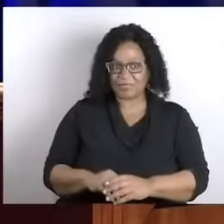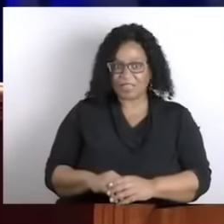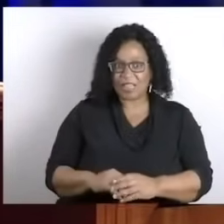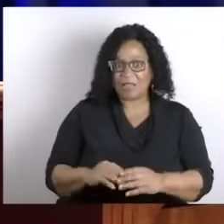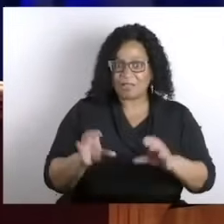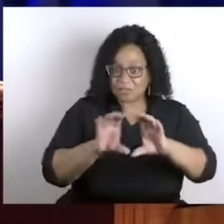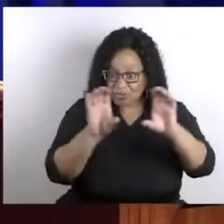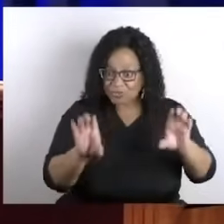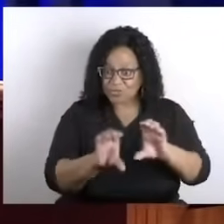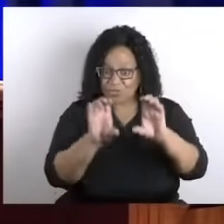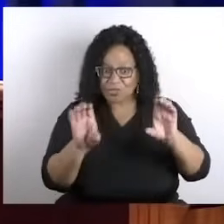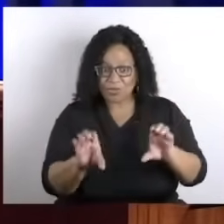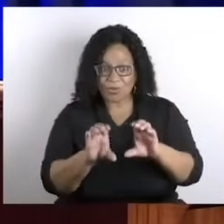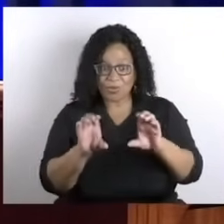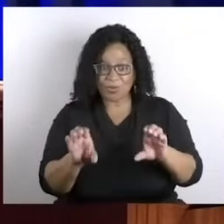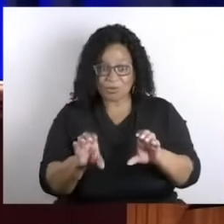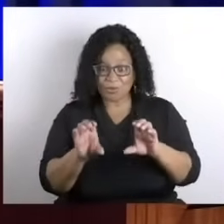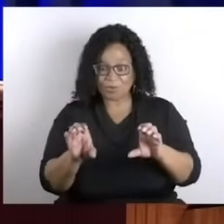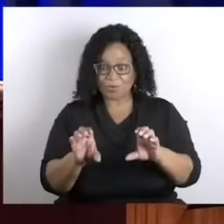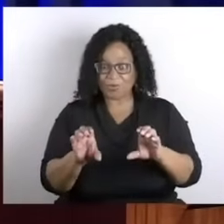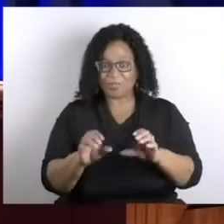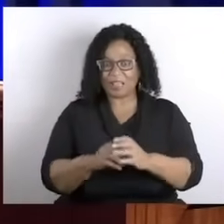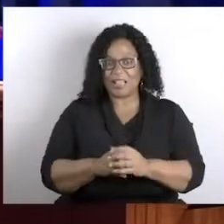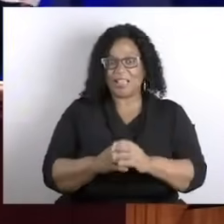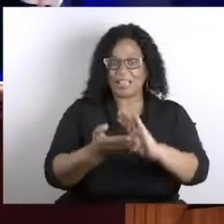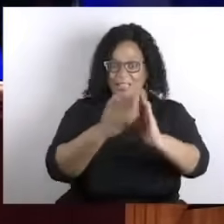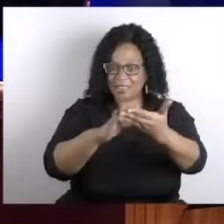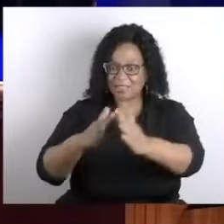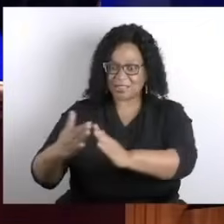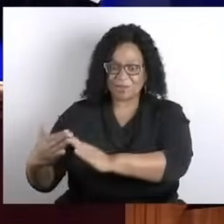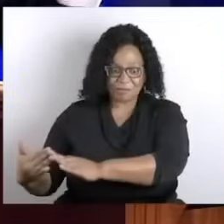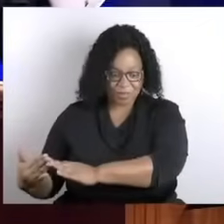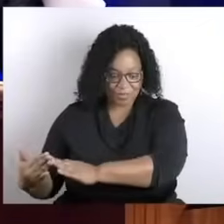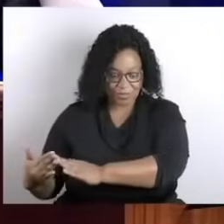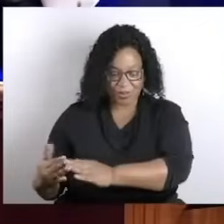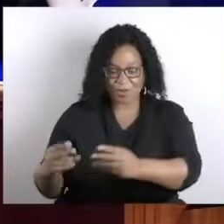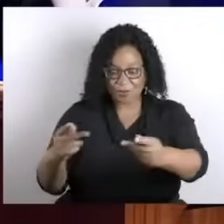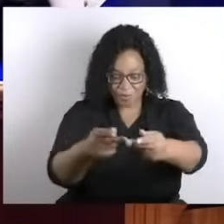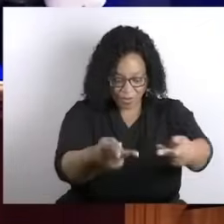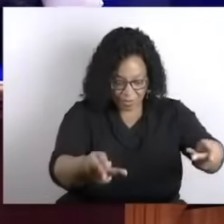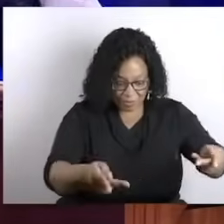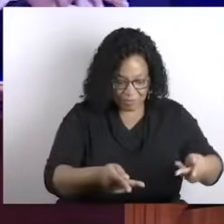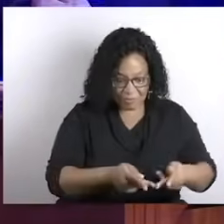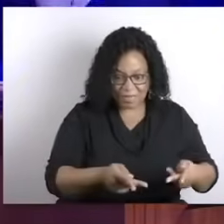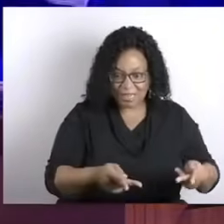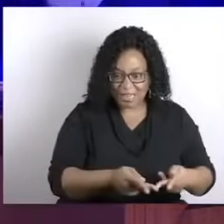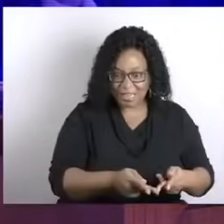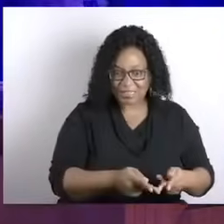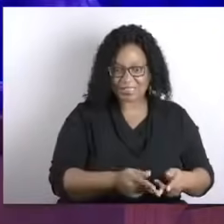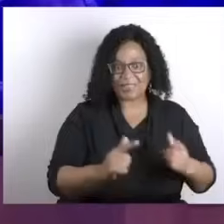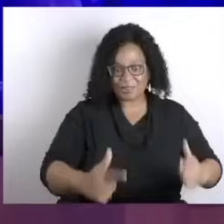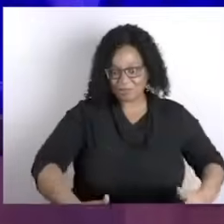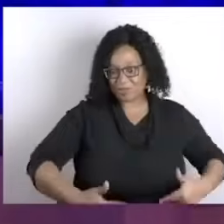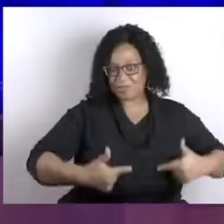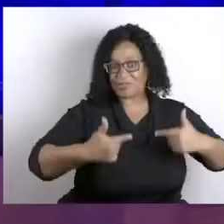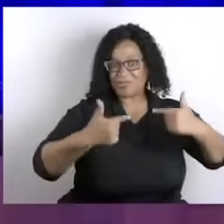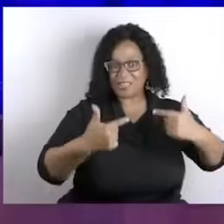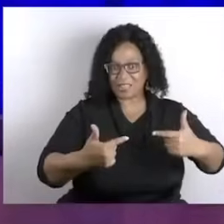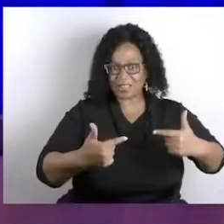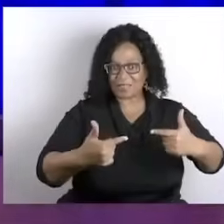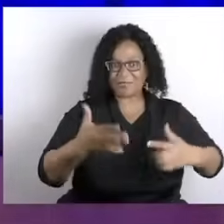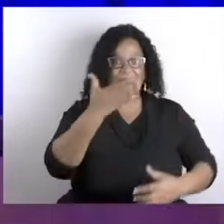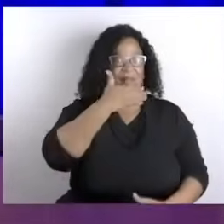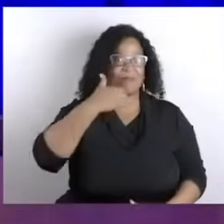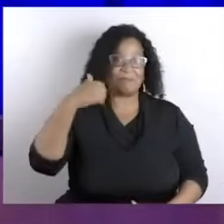productive, be active. I want you to be actively engaged in making where you spend your days, where you live, a